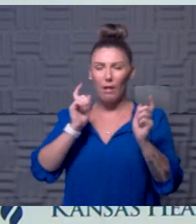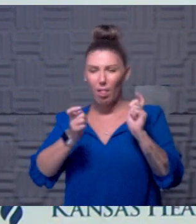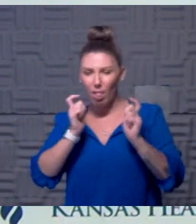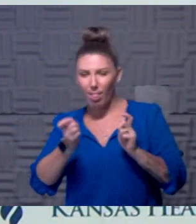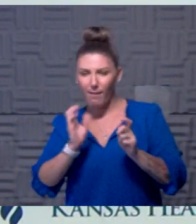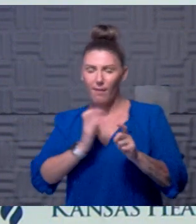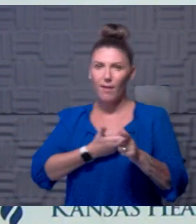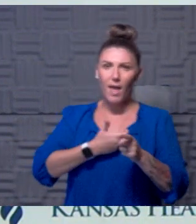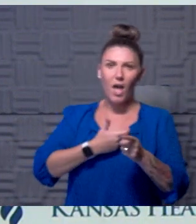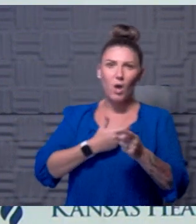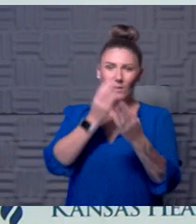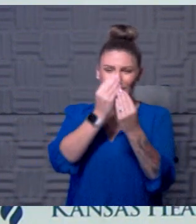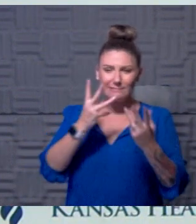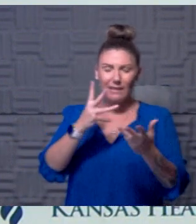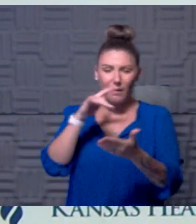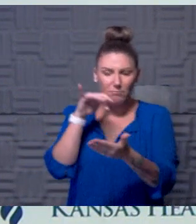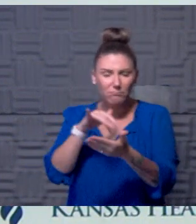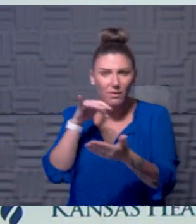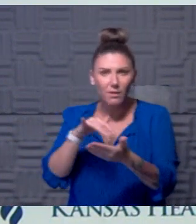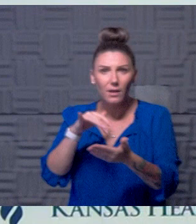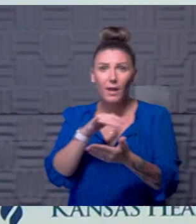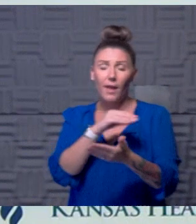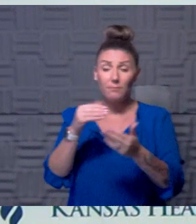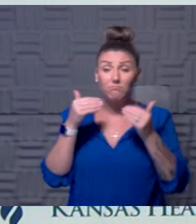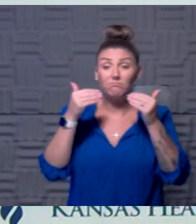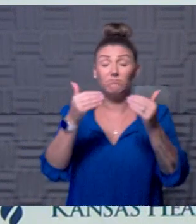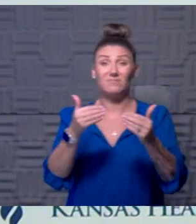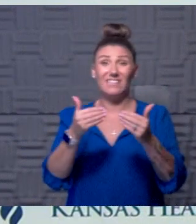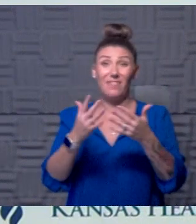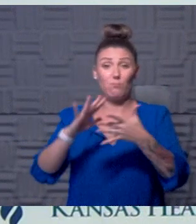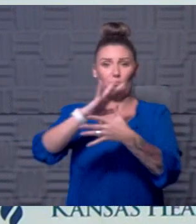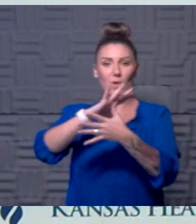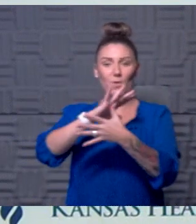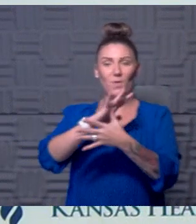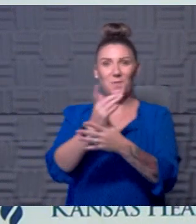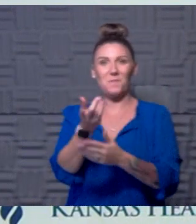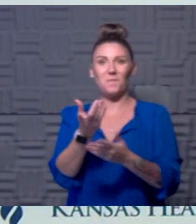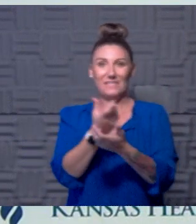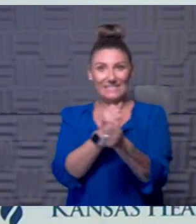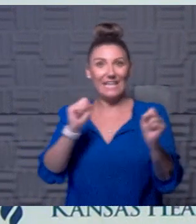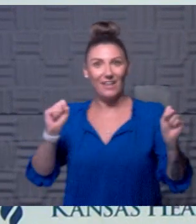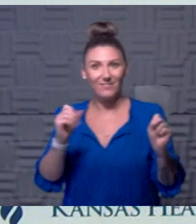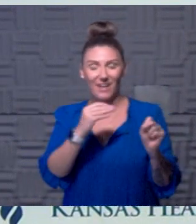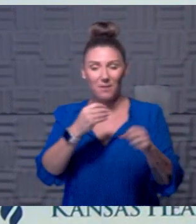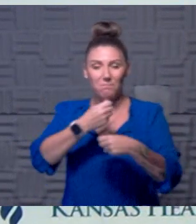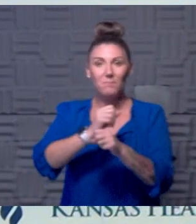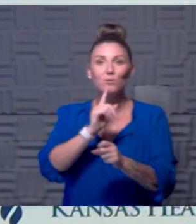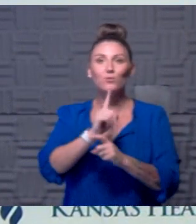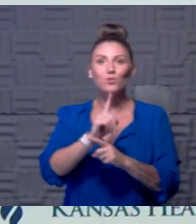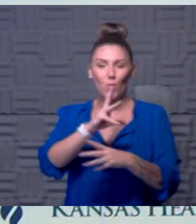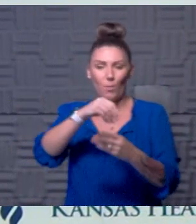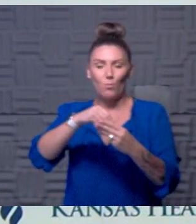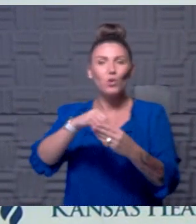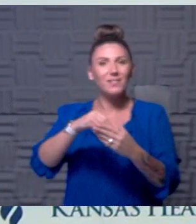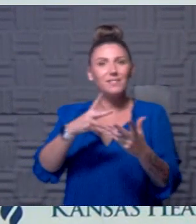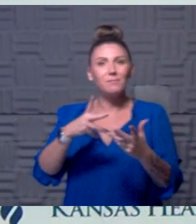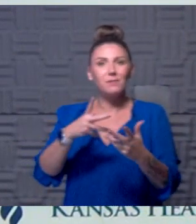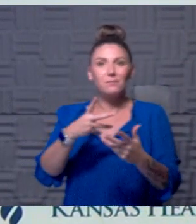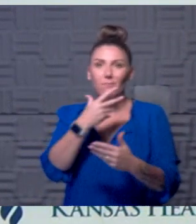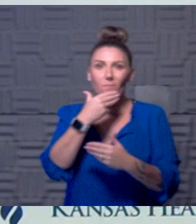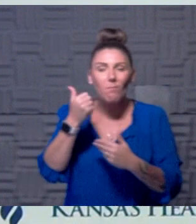would still be allowed to do it because, as Dr. Castro said, our number 1 priority is safety and making sure that our participants get the best care that they